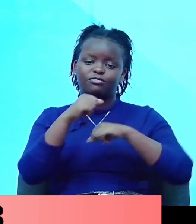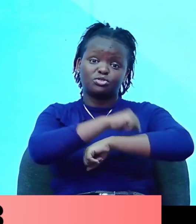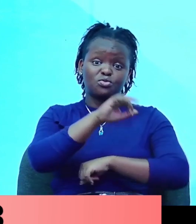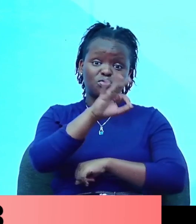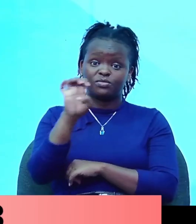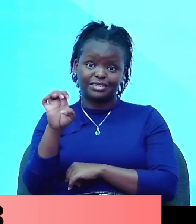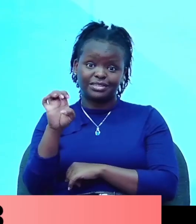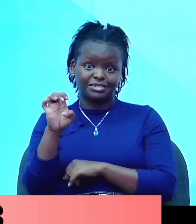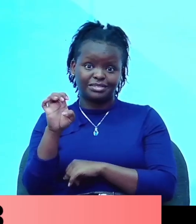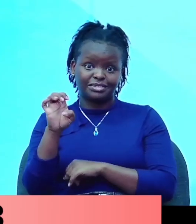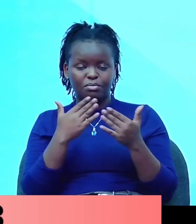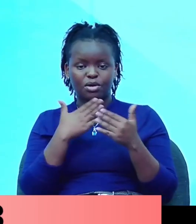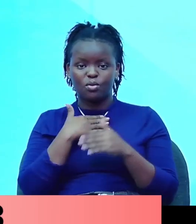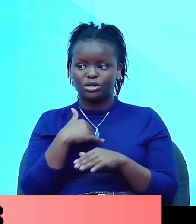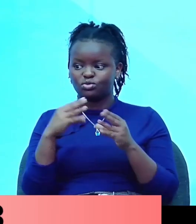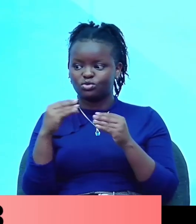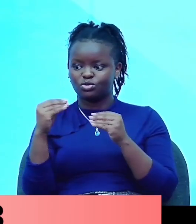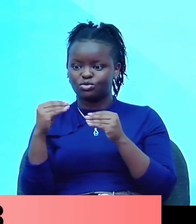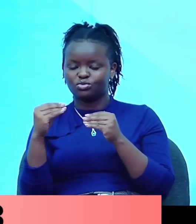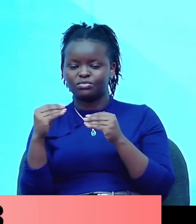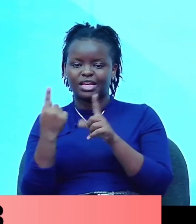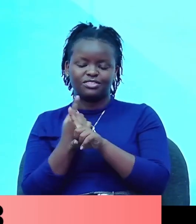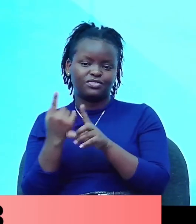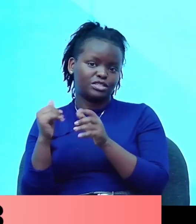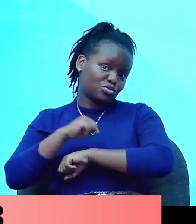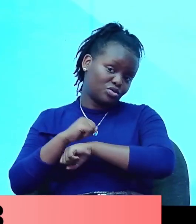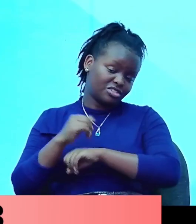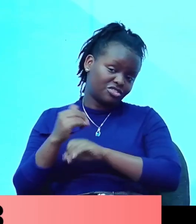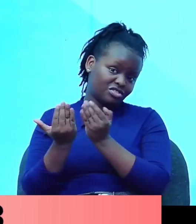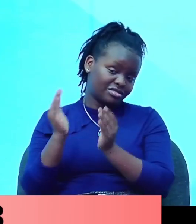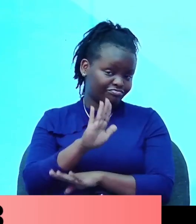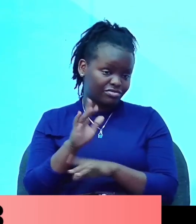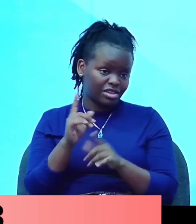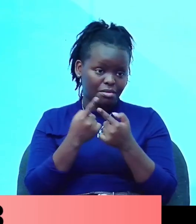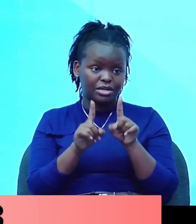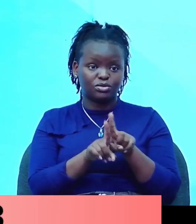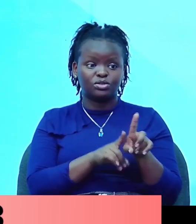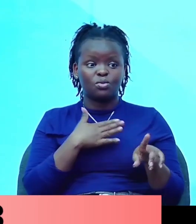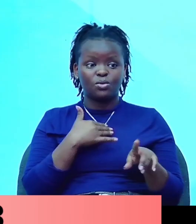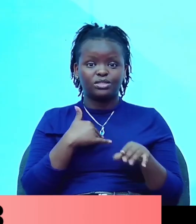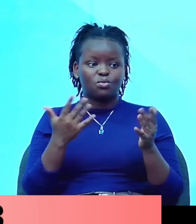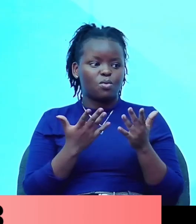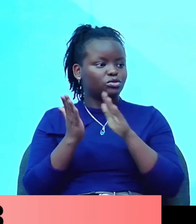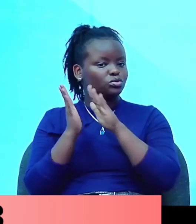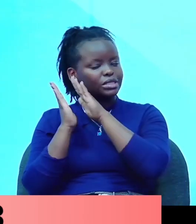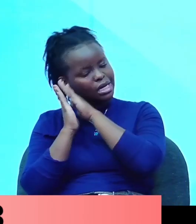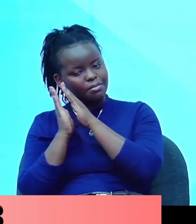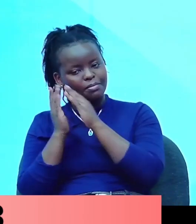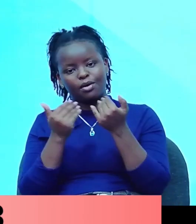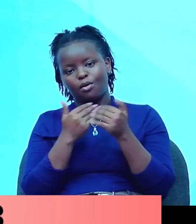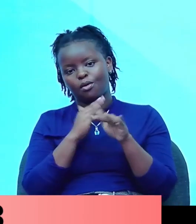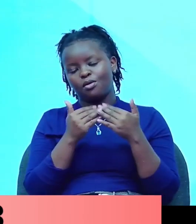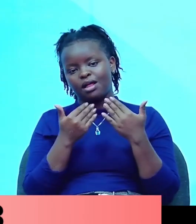where you want your children to go to school, right. But also there's where you want to stay. Right. every human being has pride in